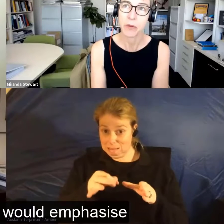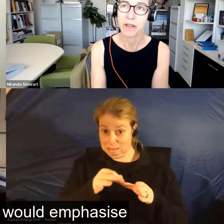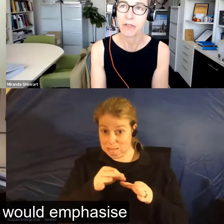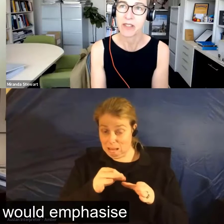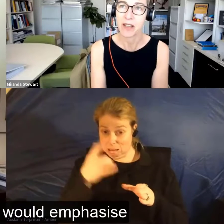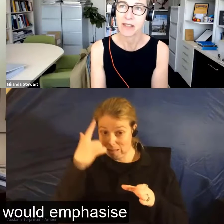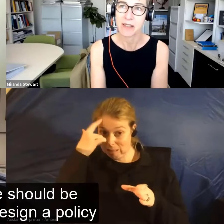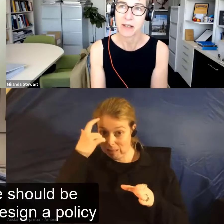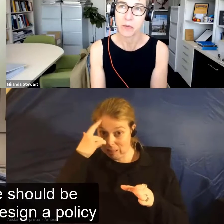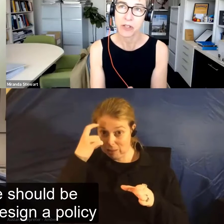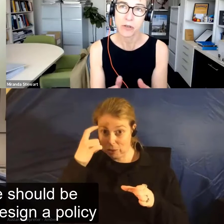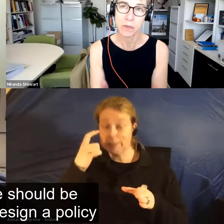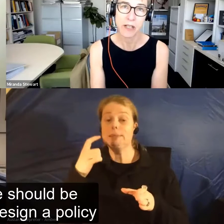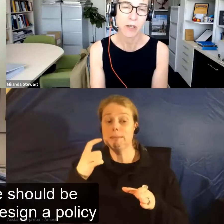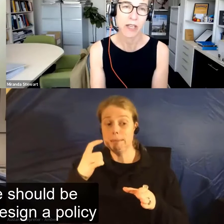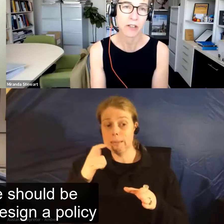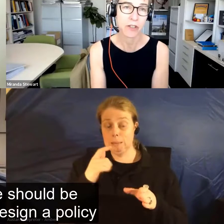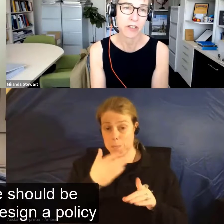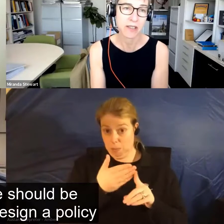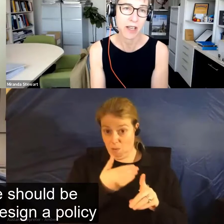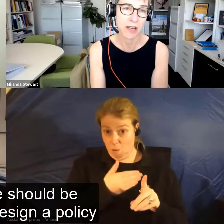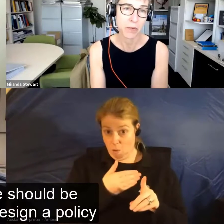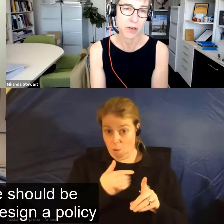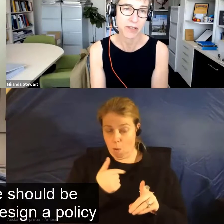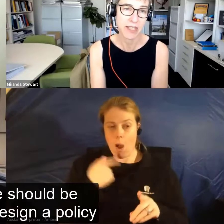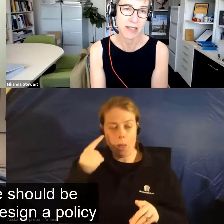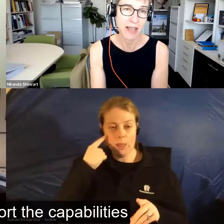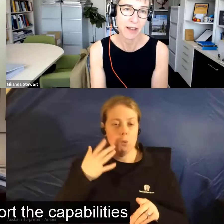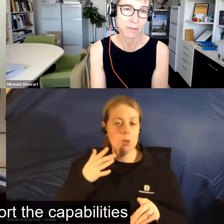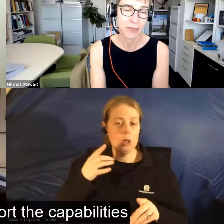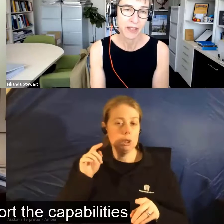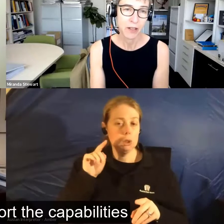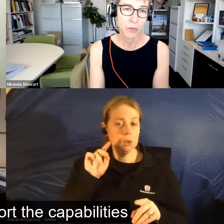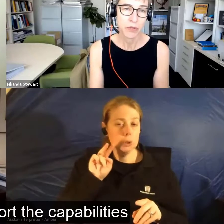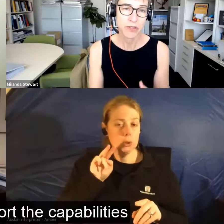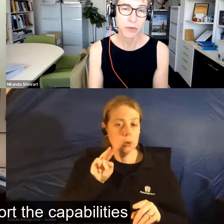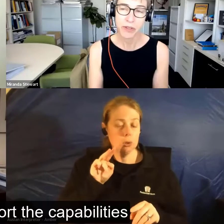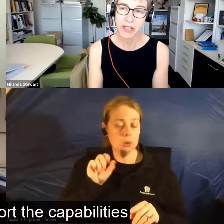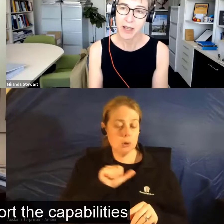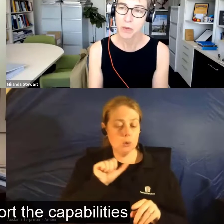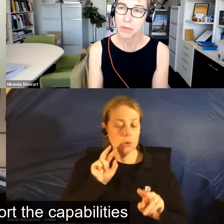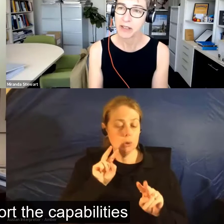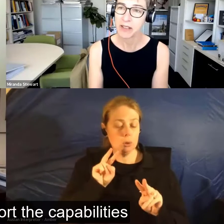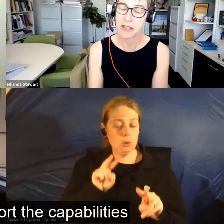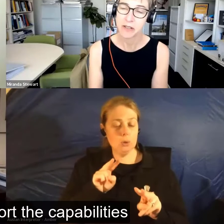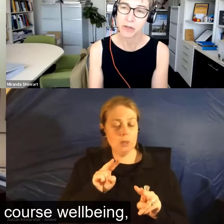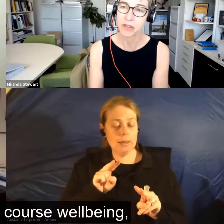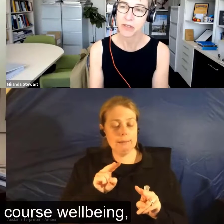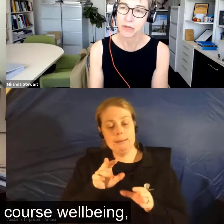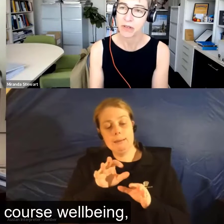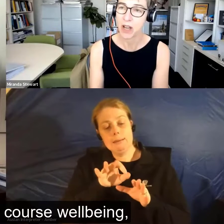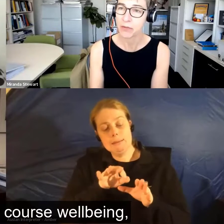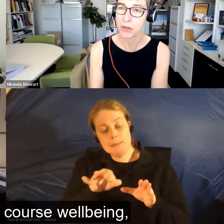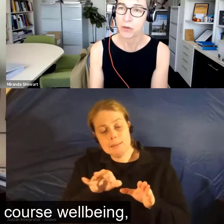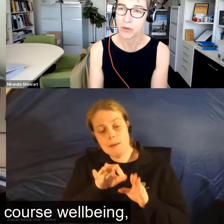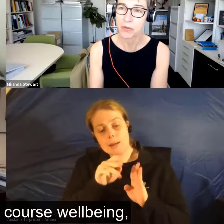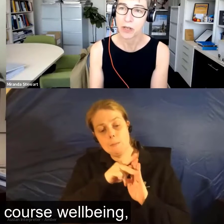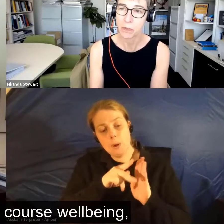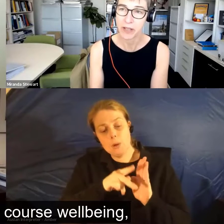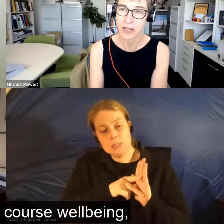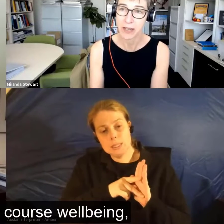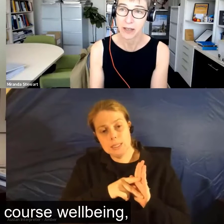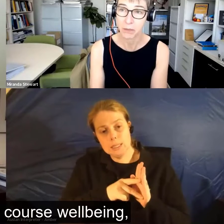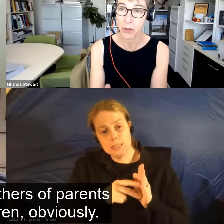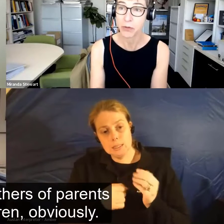other thing I would emphasize is that we should be looking to design a policy that would support the capabilities or the sort of life